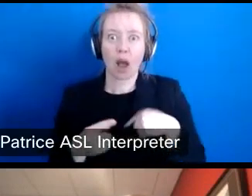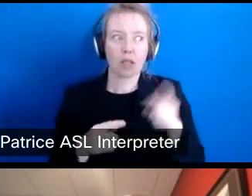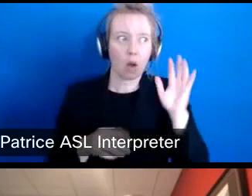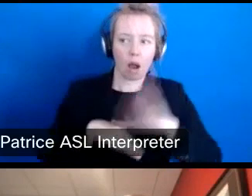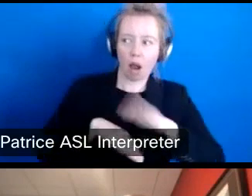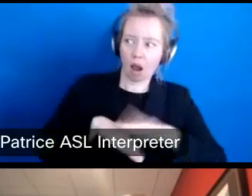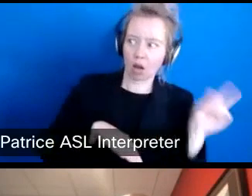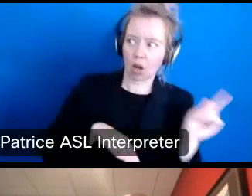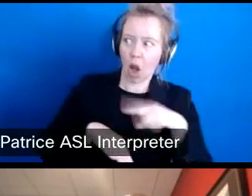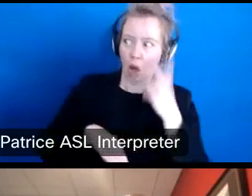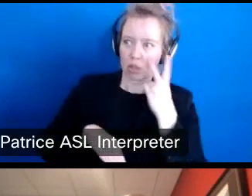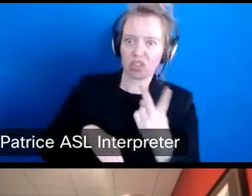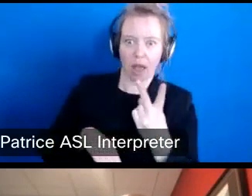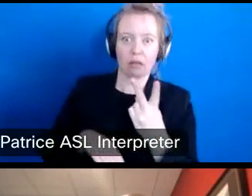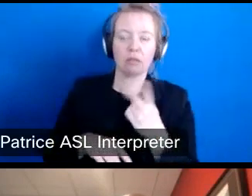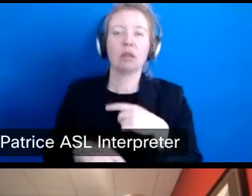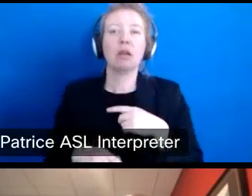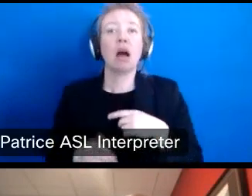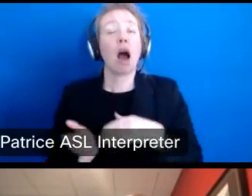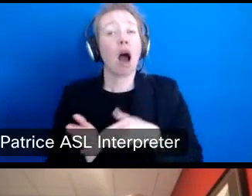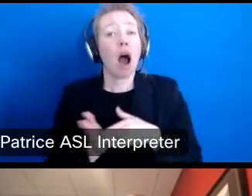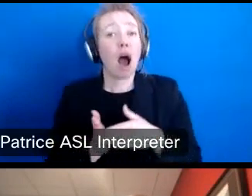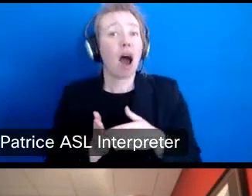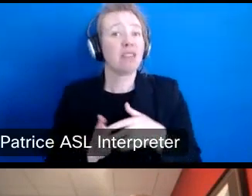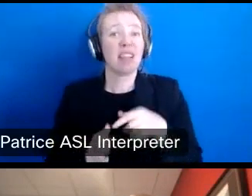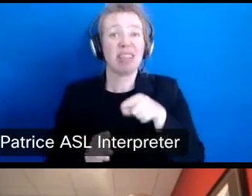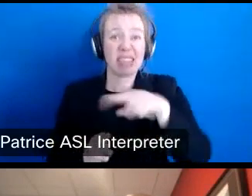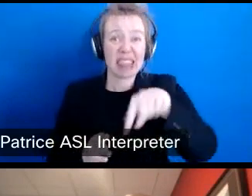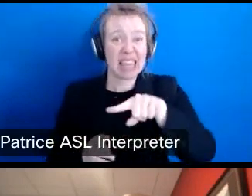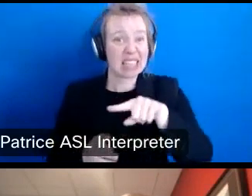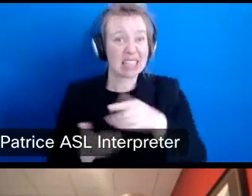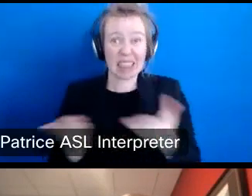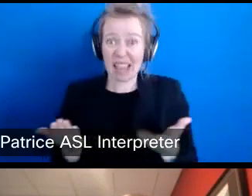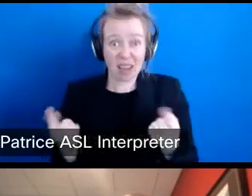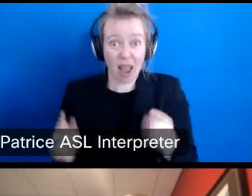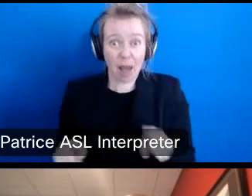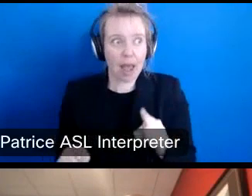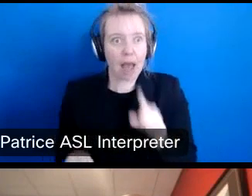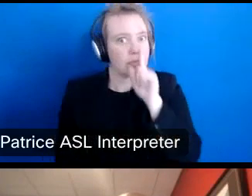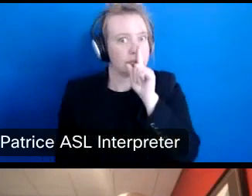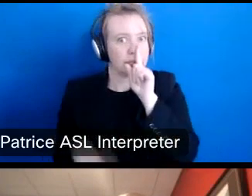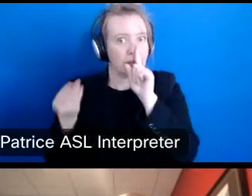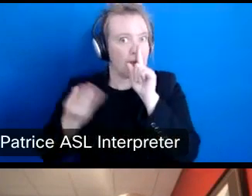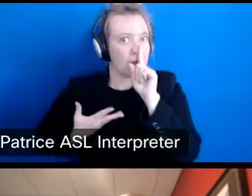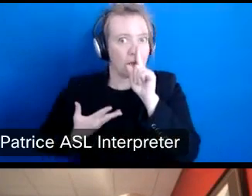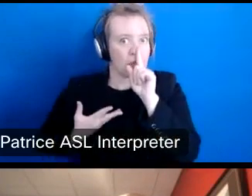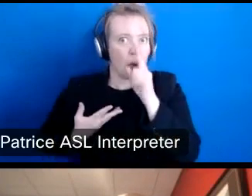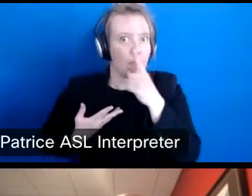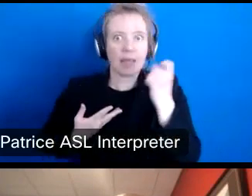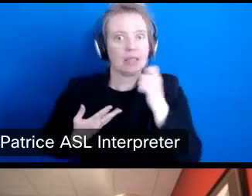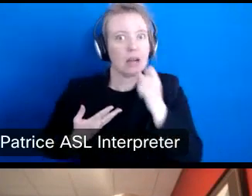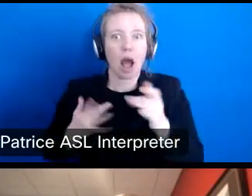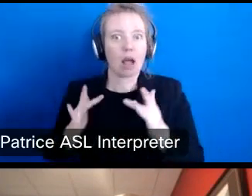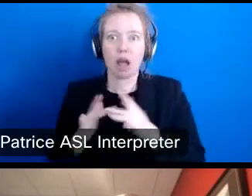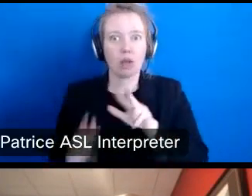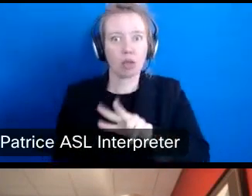that, unfortunately, some of these instances have not been reported in the 311 system, so we don't really know about it. But we will be able to get out there. That